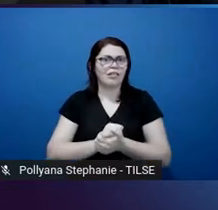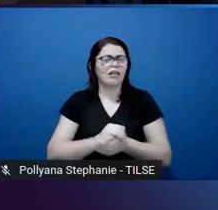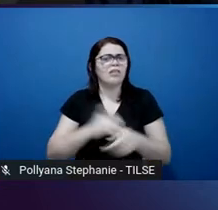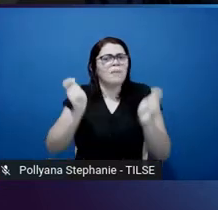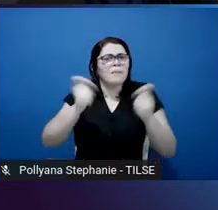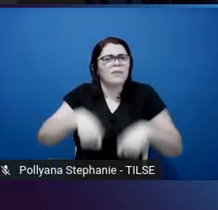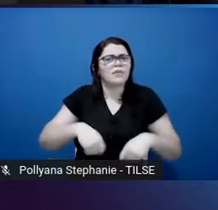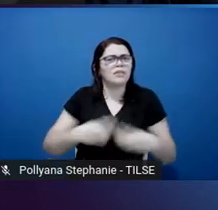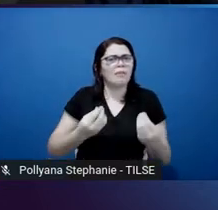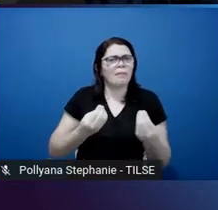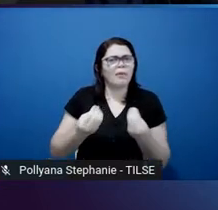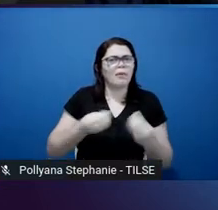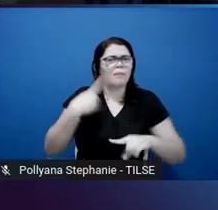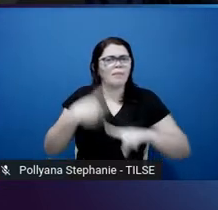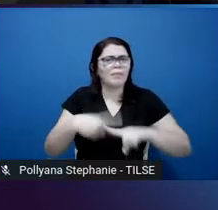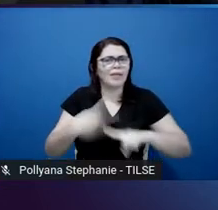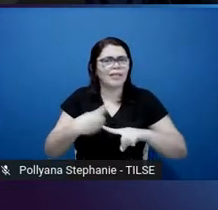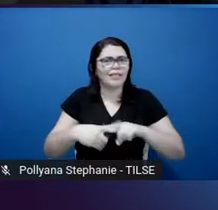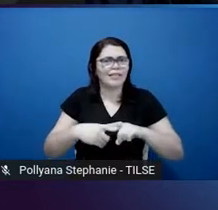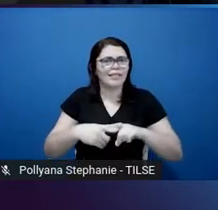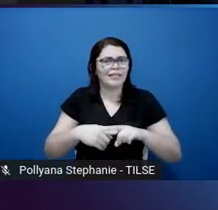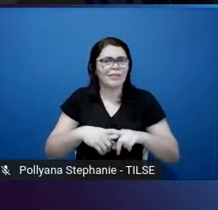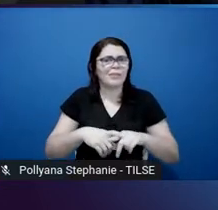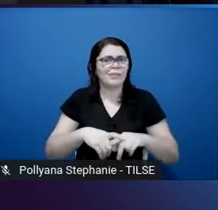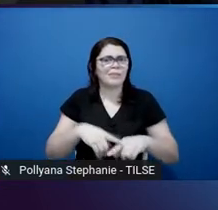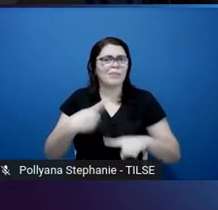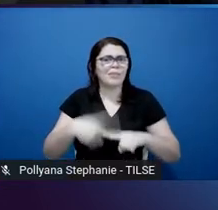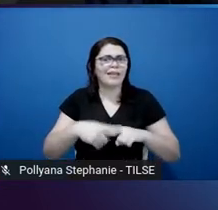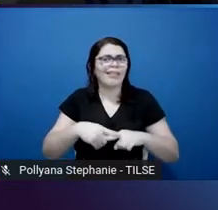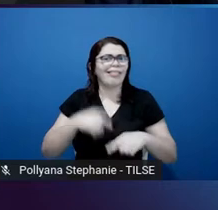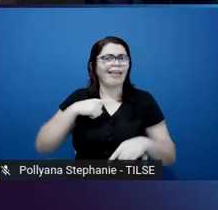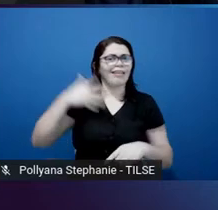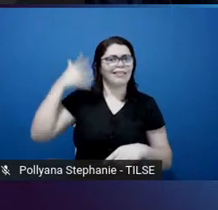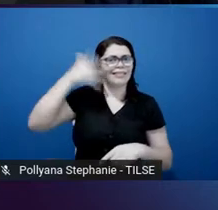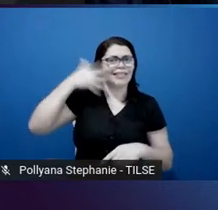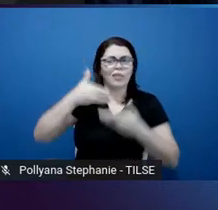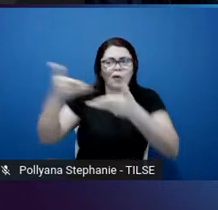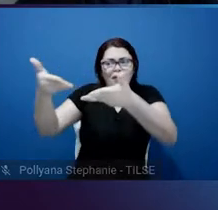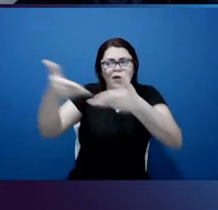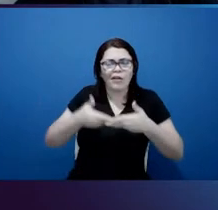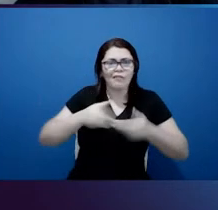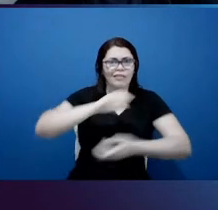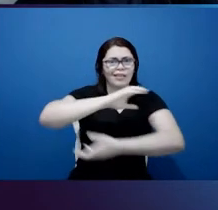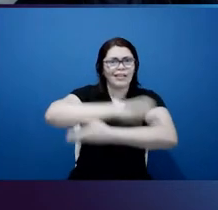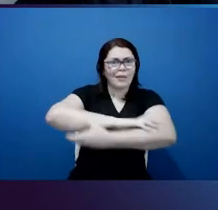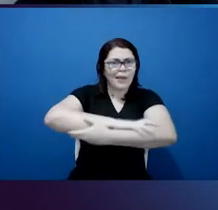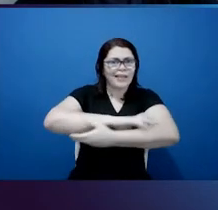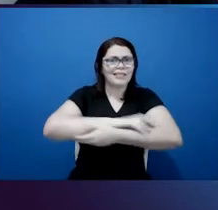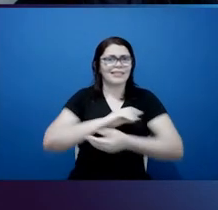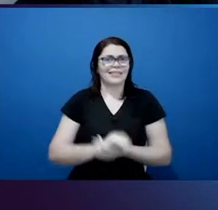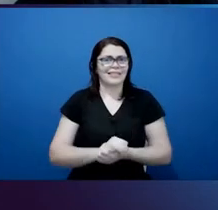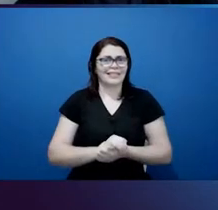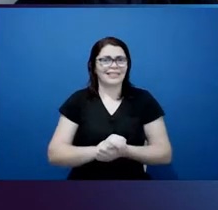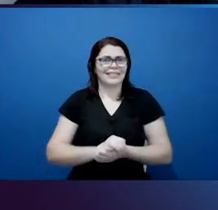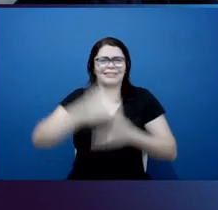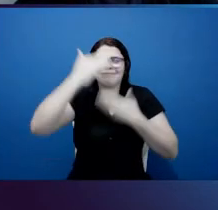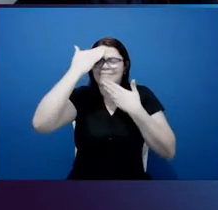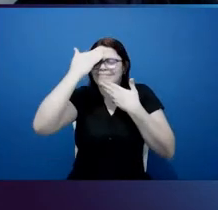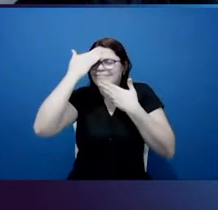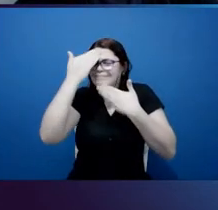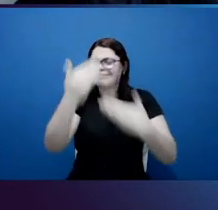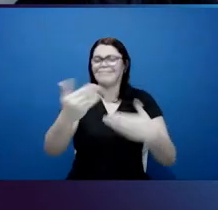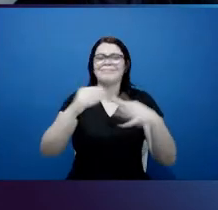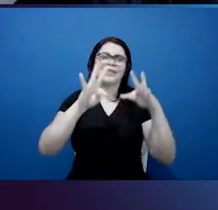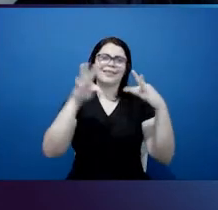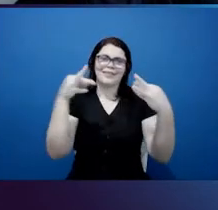possible thanks to all of our partners, guest speakers, and collaborators. A big thank you to all of